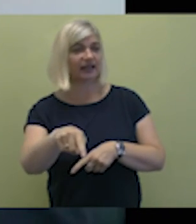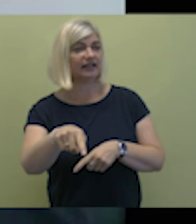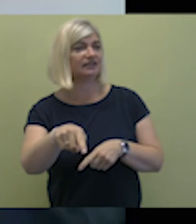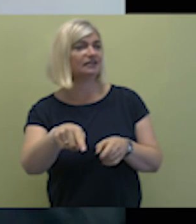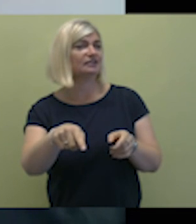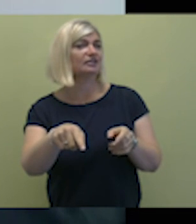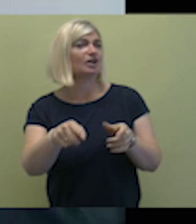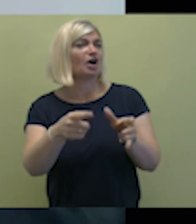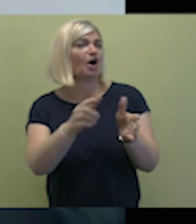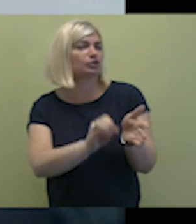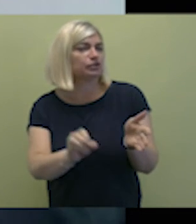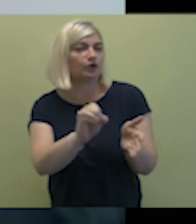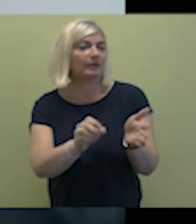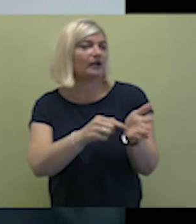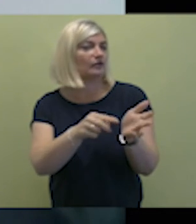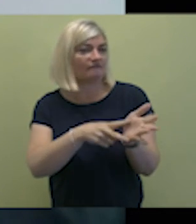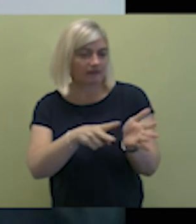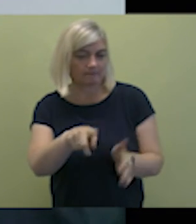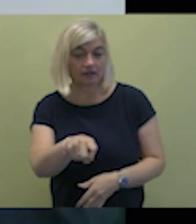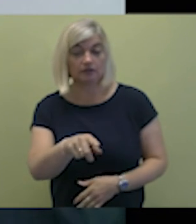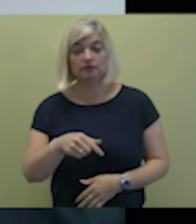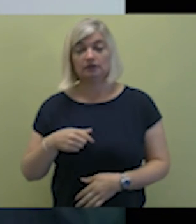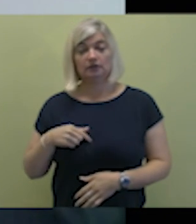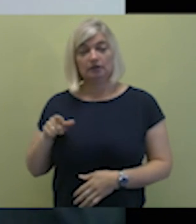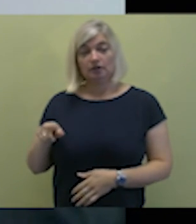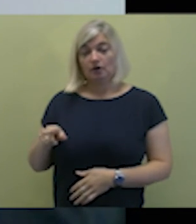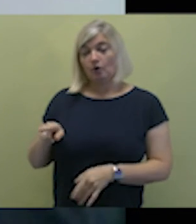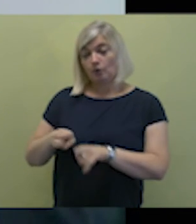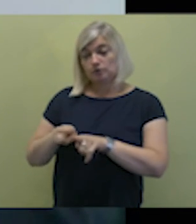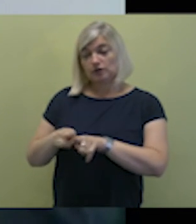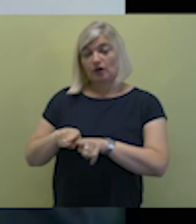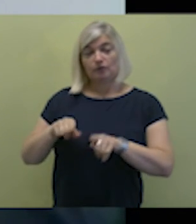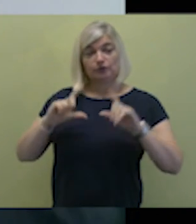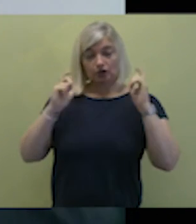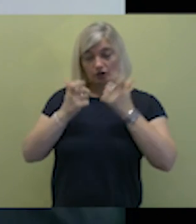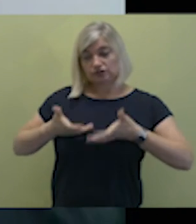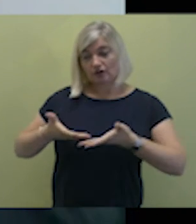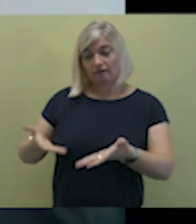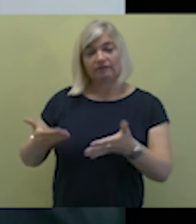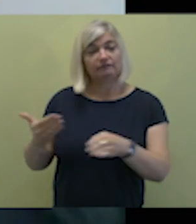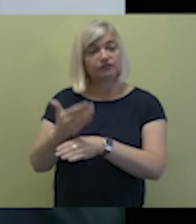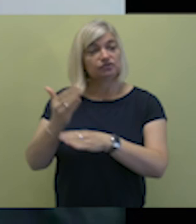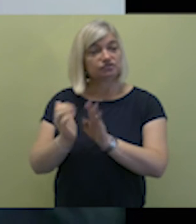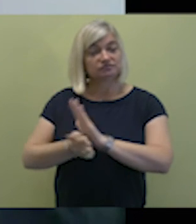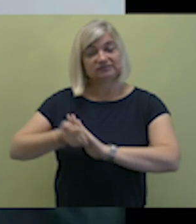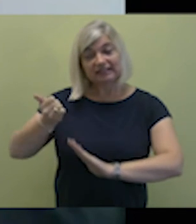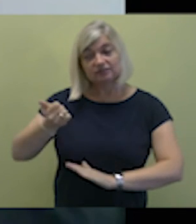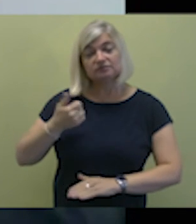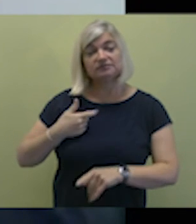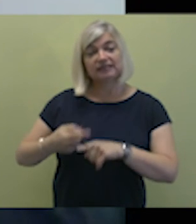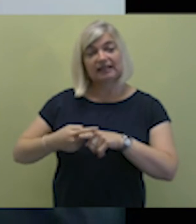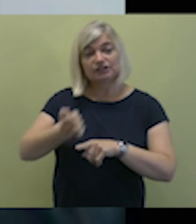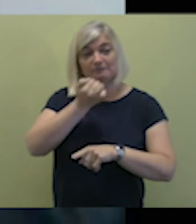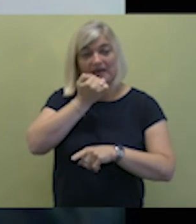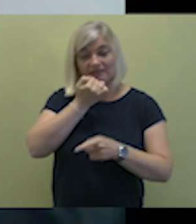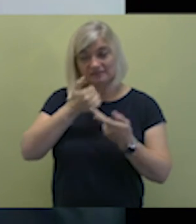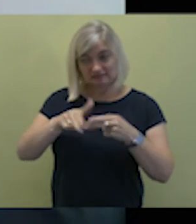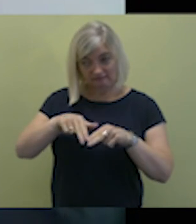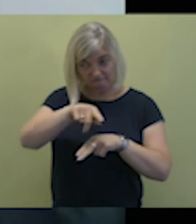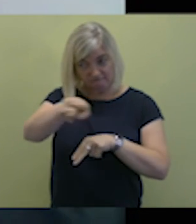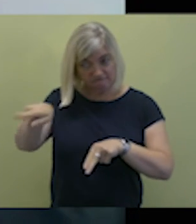that if they need to. The college offers functional skills in English and maths as well for some students if they prefer to study